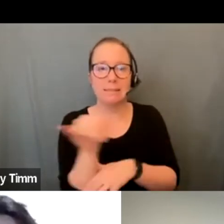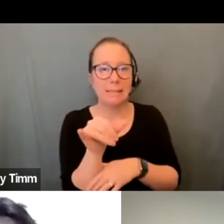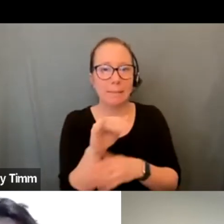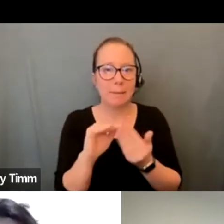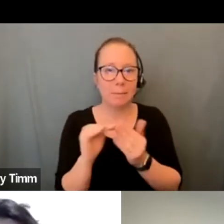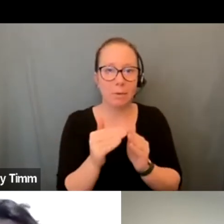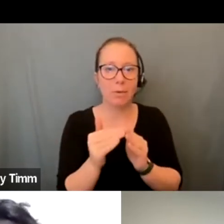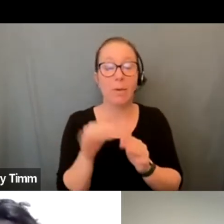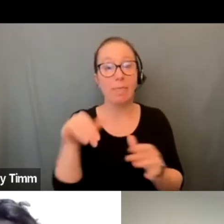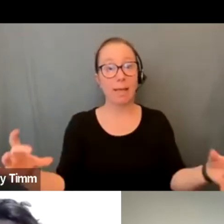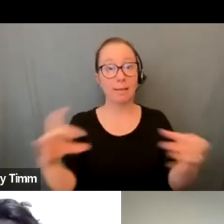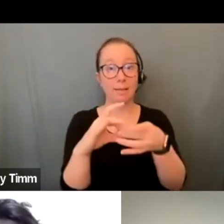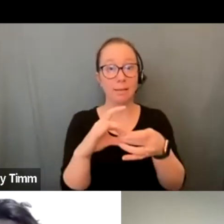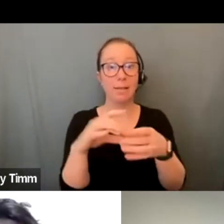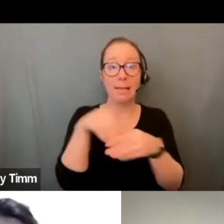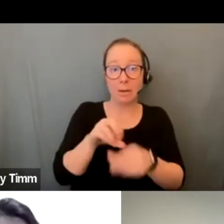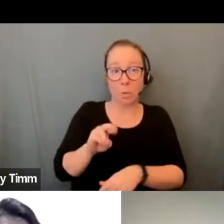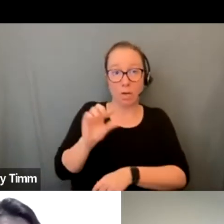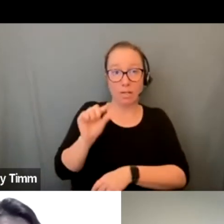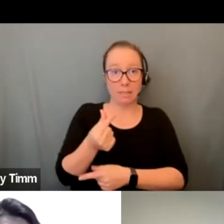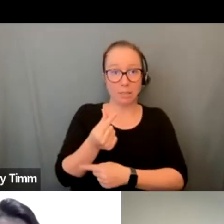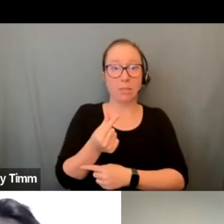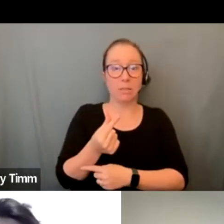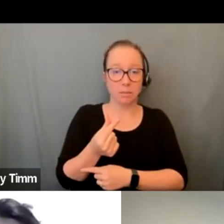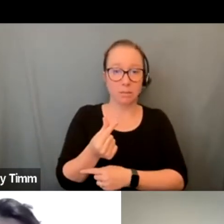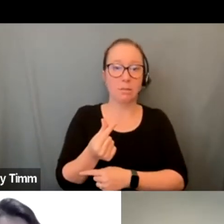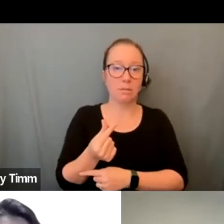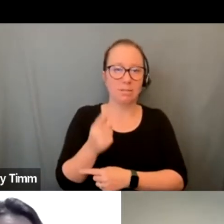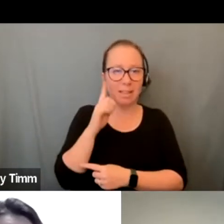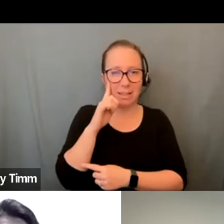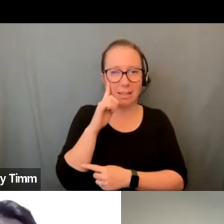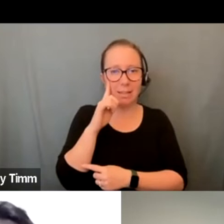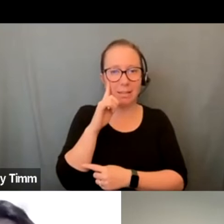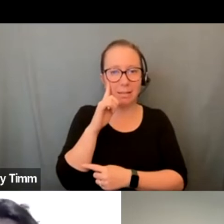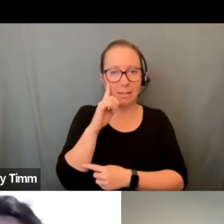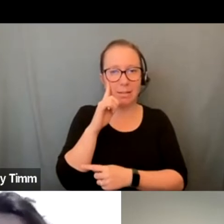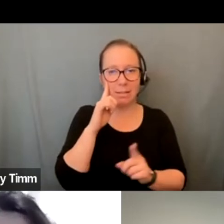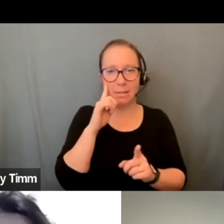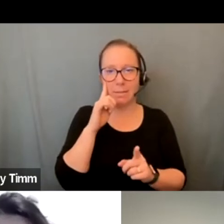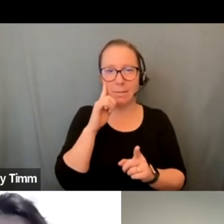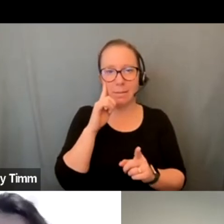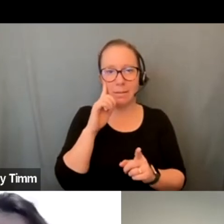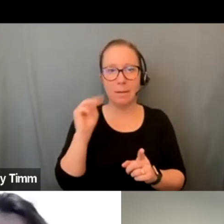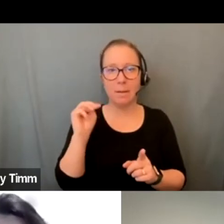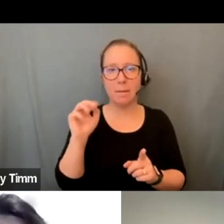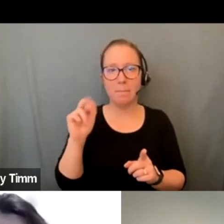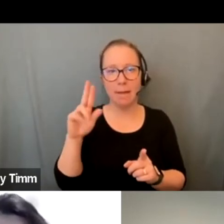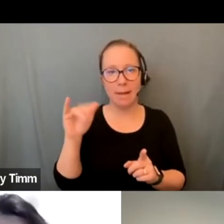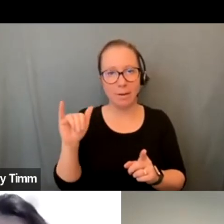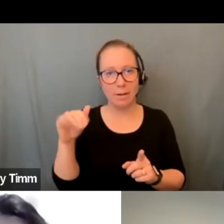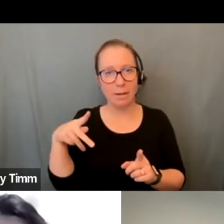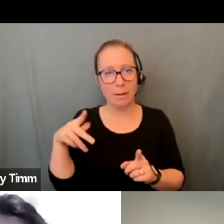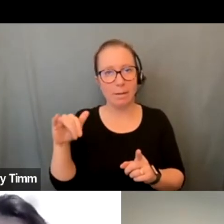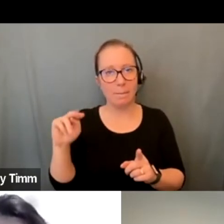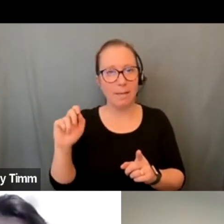Happens, those linkages are within organizations. I think this might have been Mary Pickner's slide, maybe, that she had all these